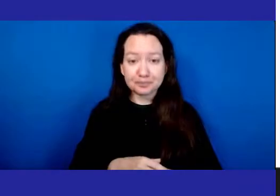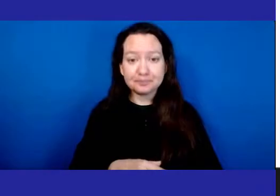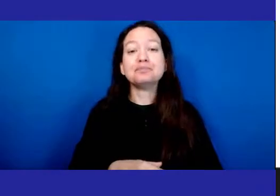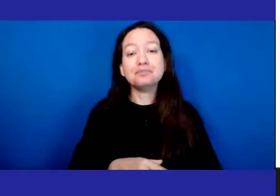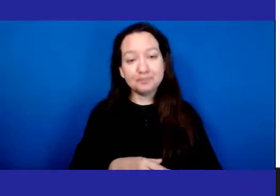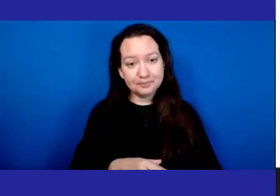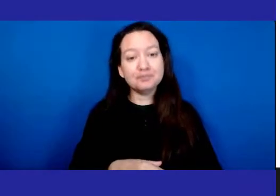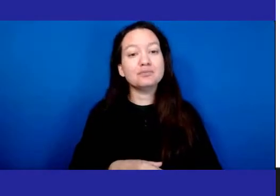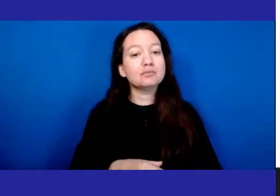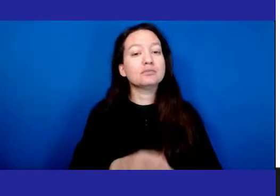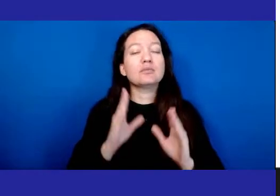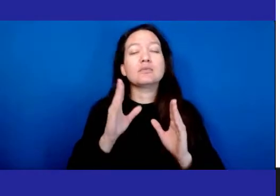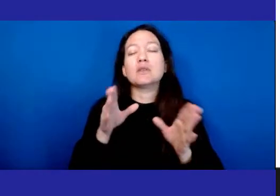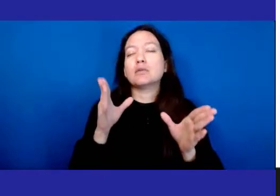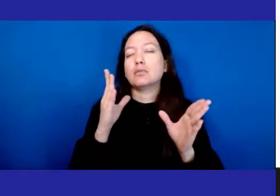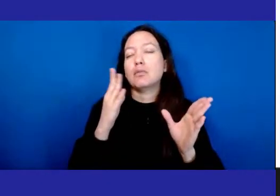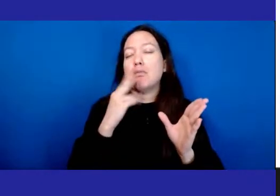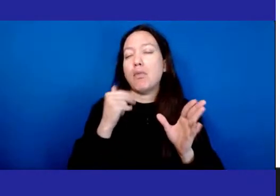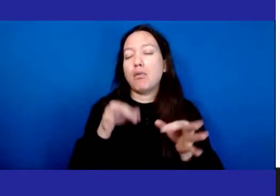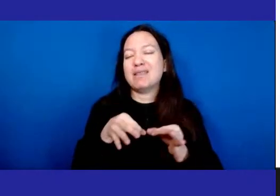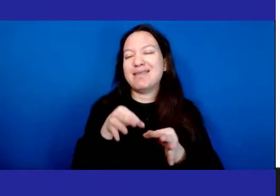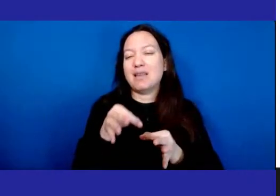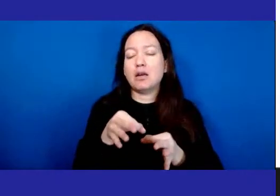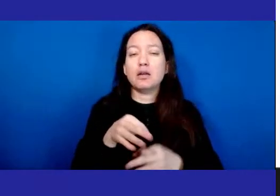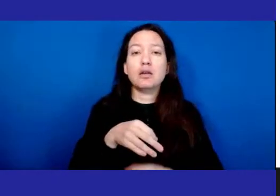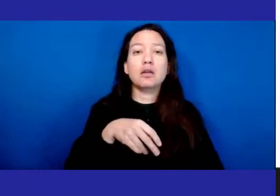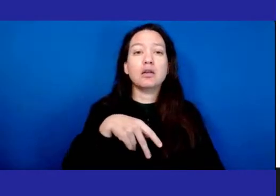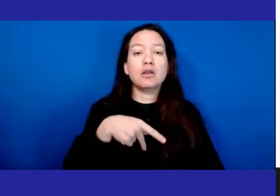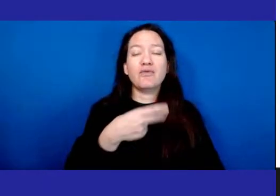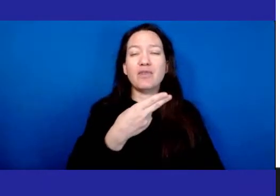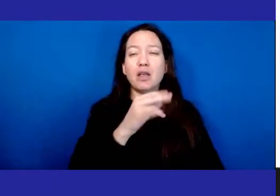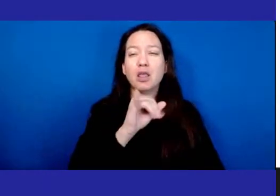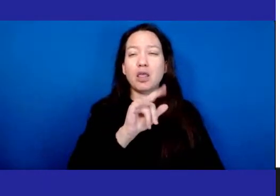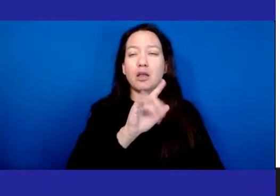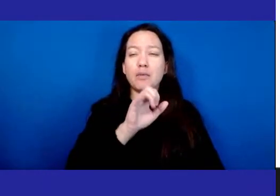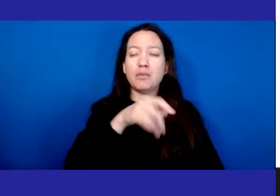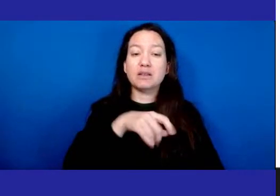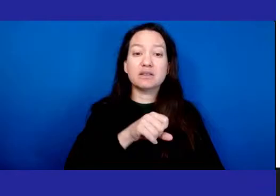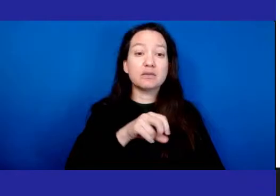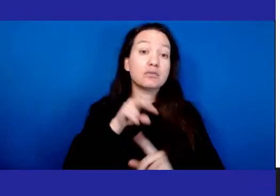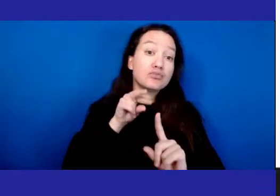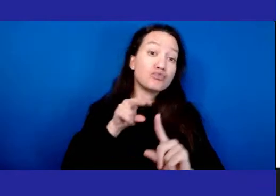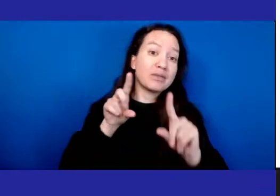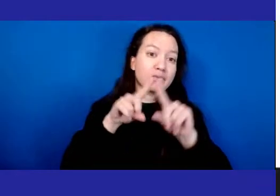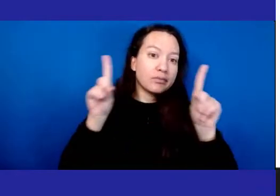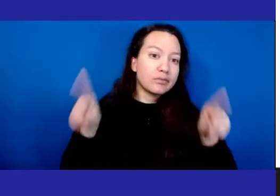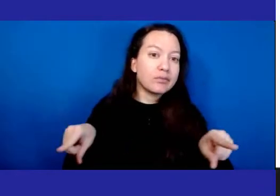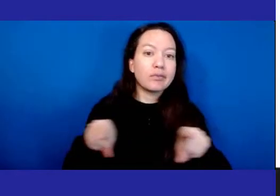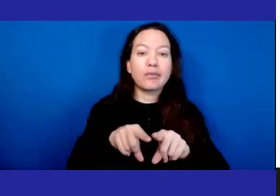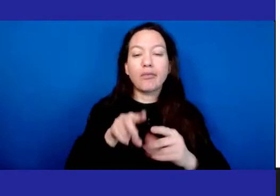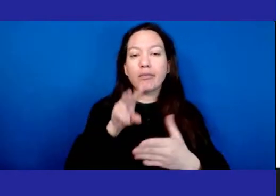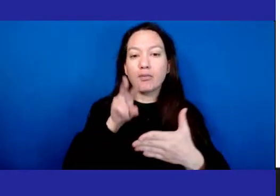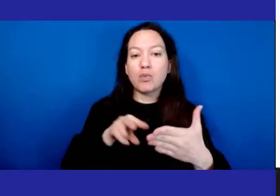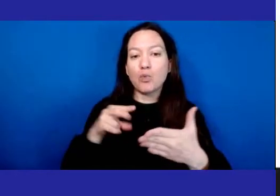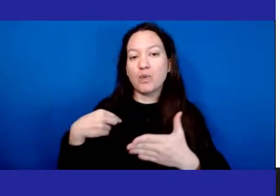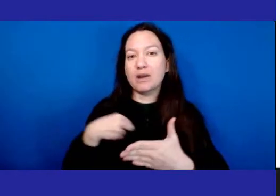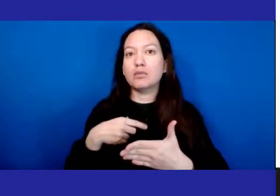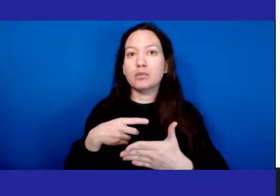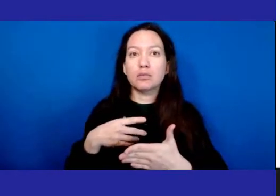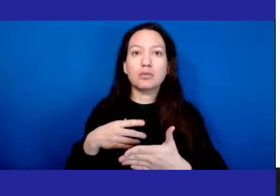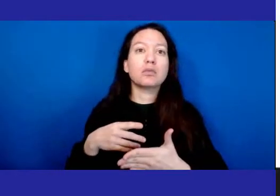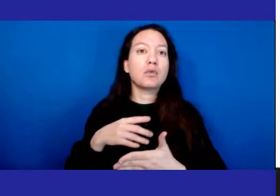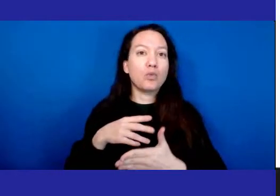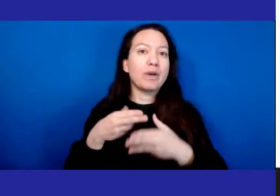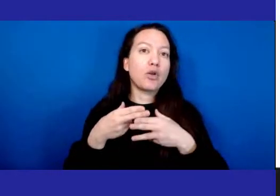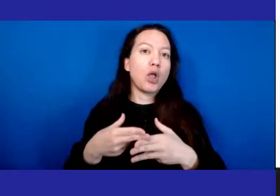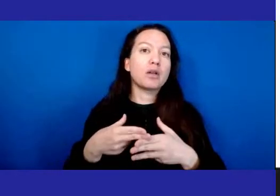a small delay between what Philips pick because the vigilance is reading what's on the Philips and Telespace. We are Okay. keeping Philips and Telespace.